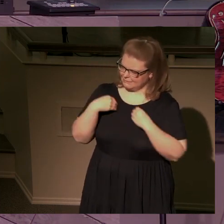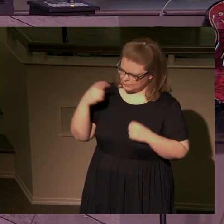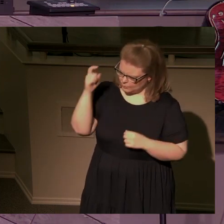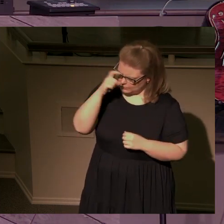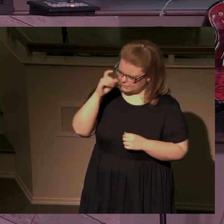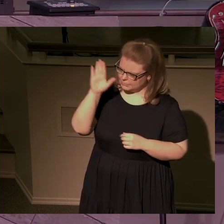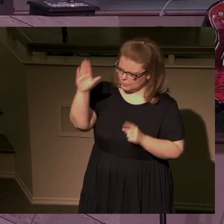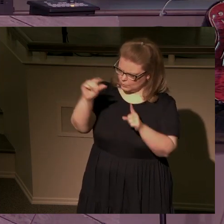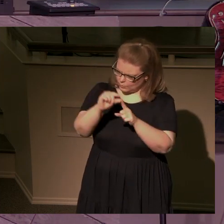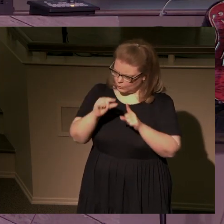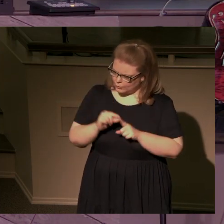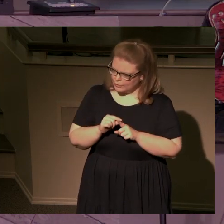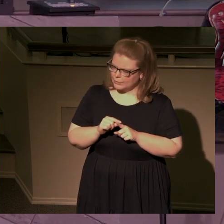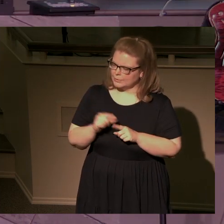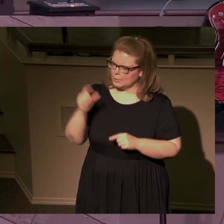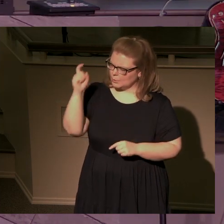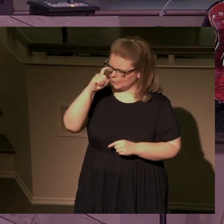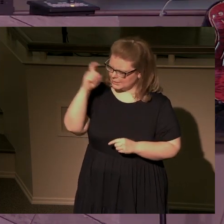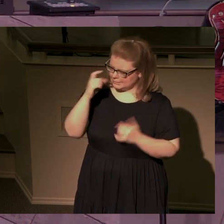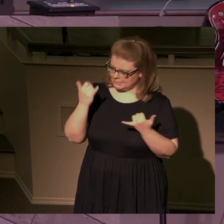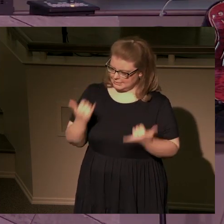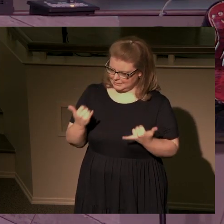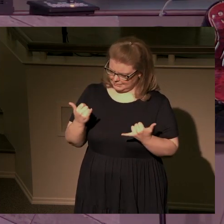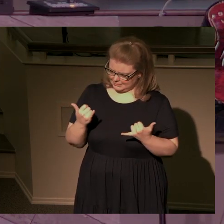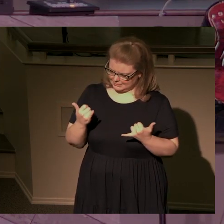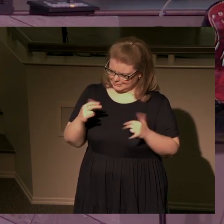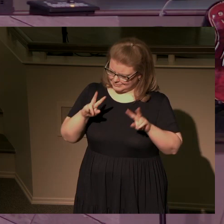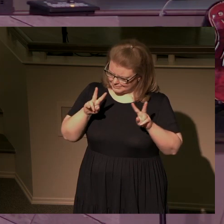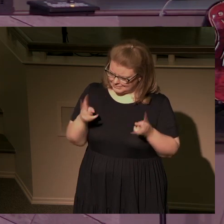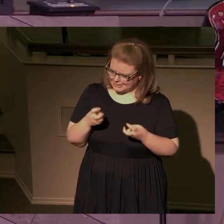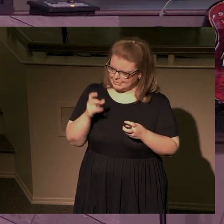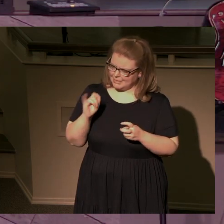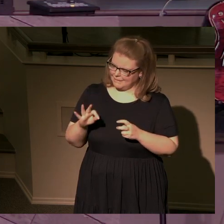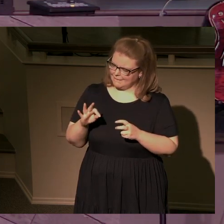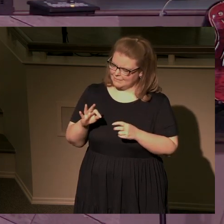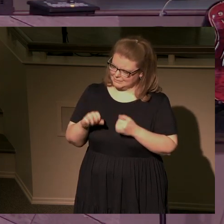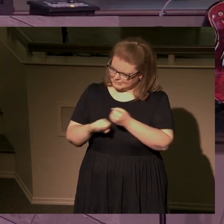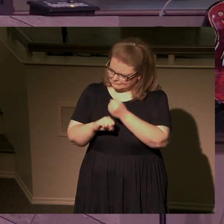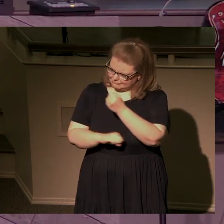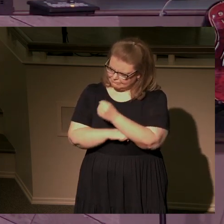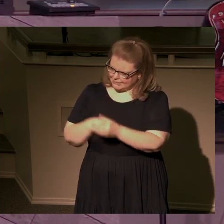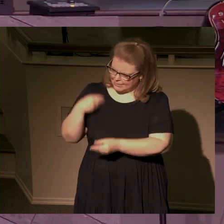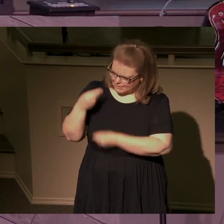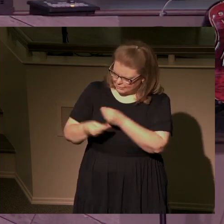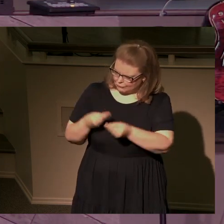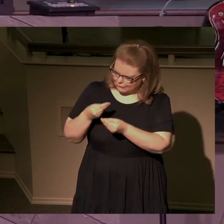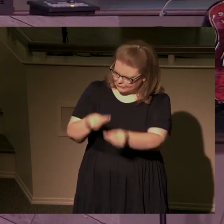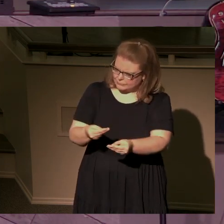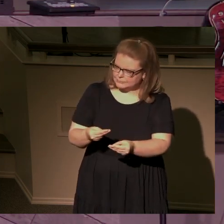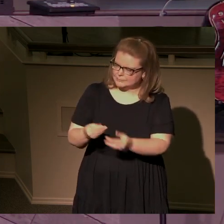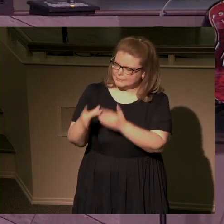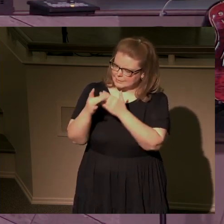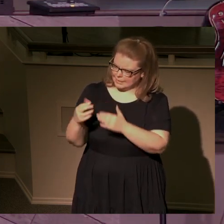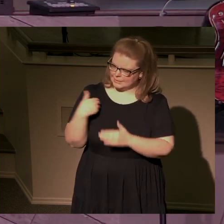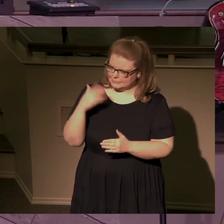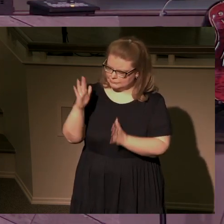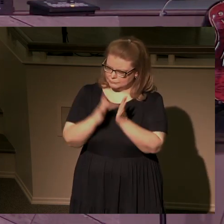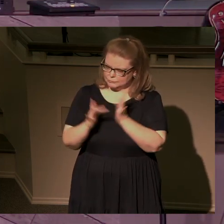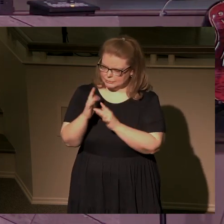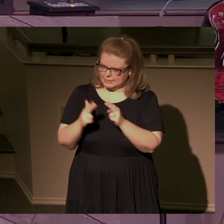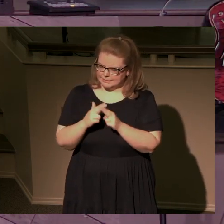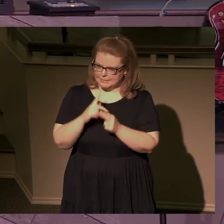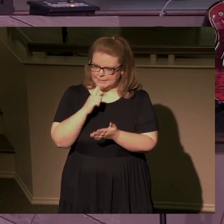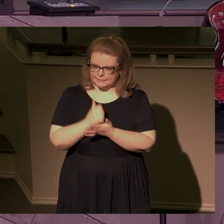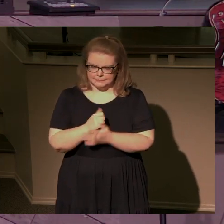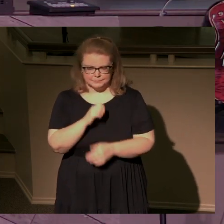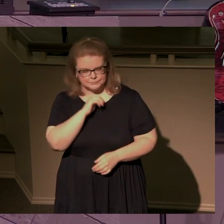word and wisdom in this area of building heritage. Guide us, we ask in Jesus' name. Amen.